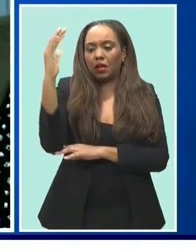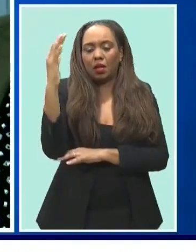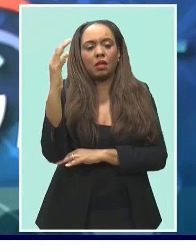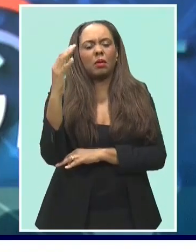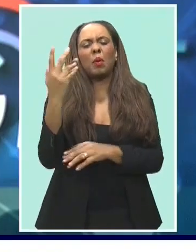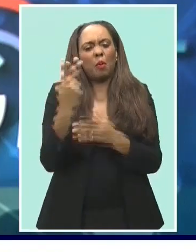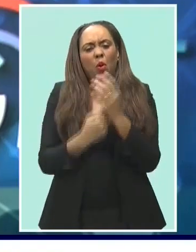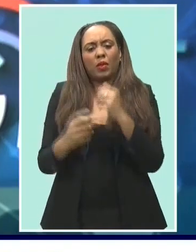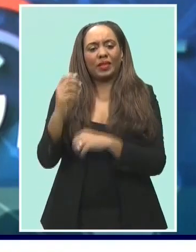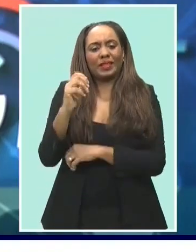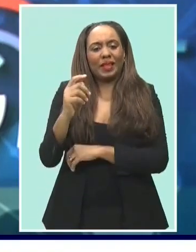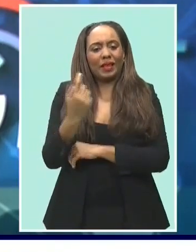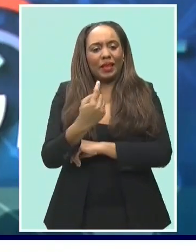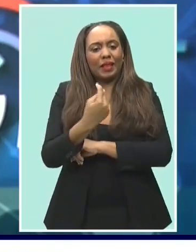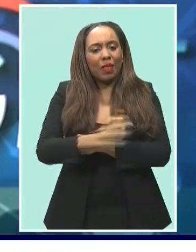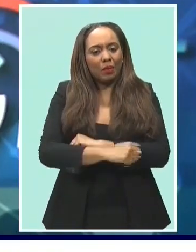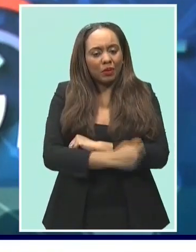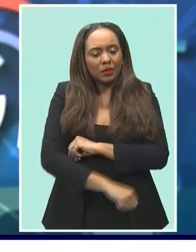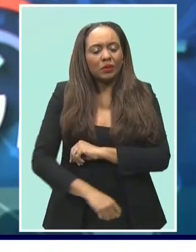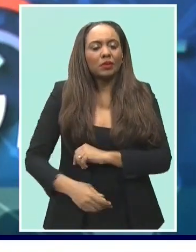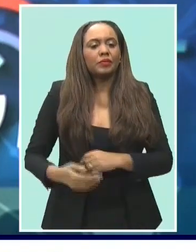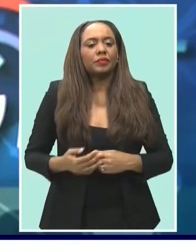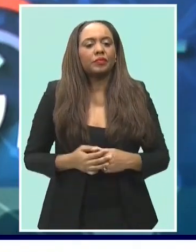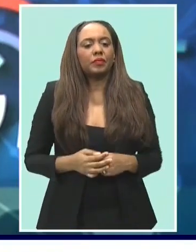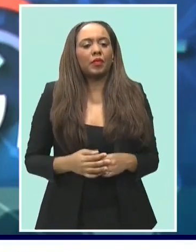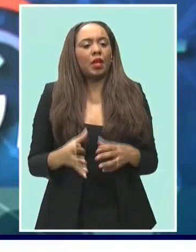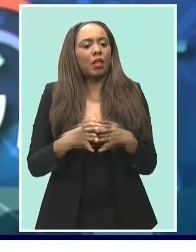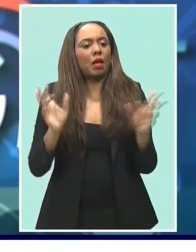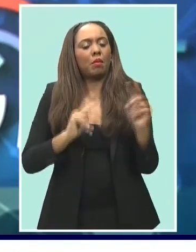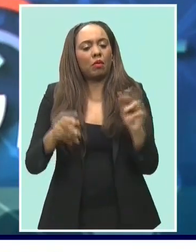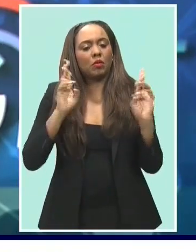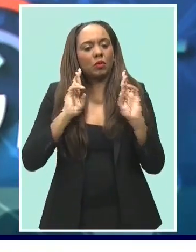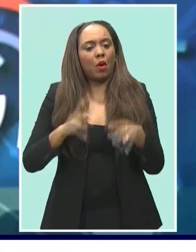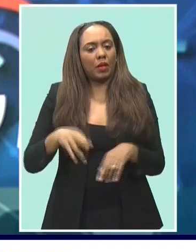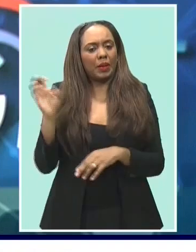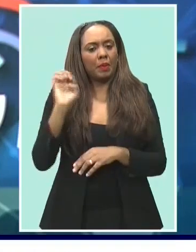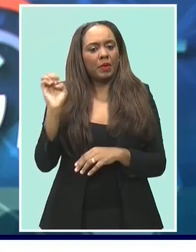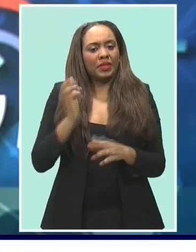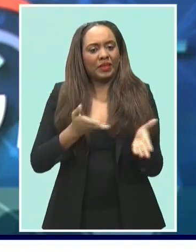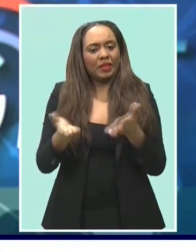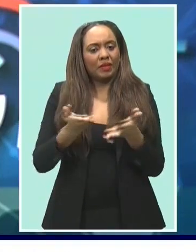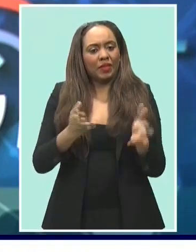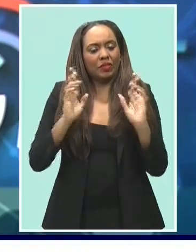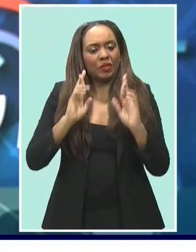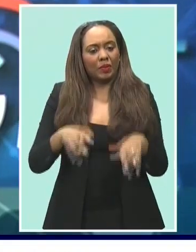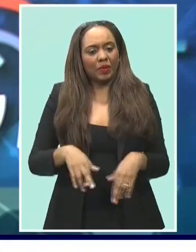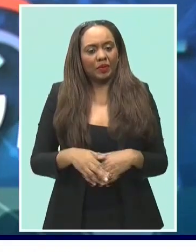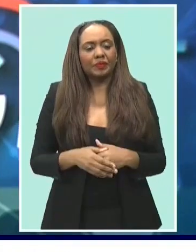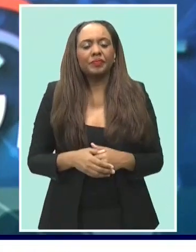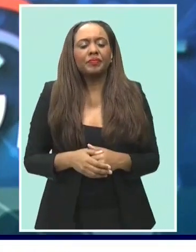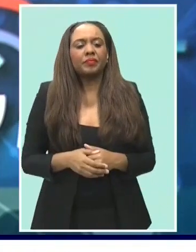Canefield. And a number of agencies responded to these reported incidents.